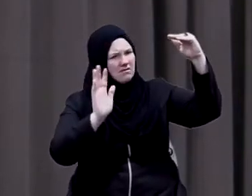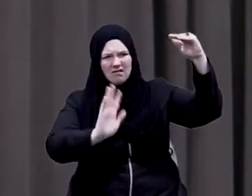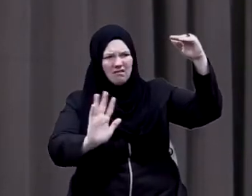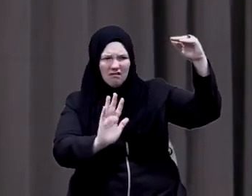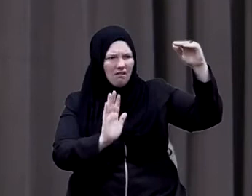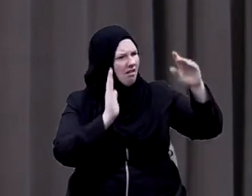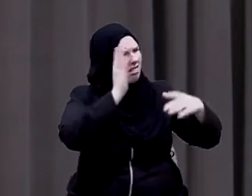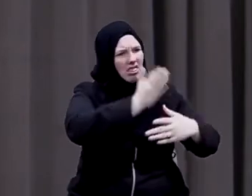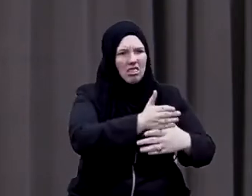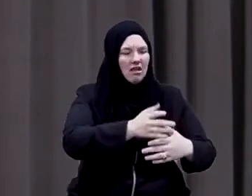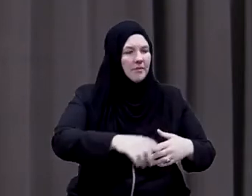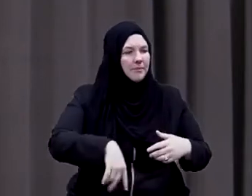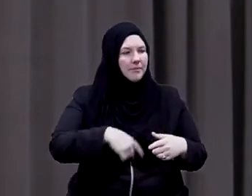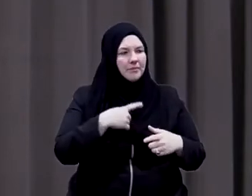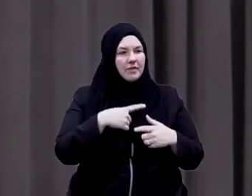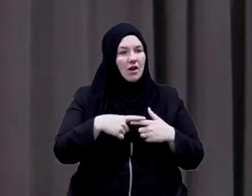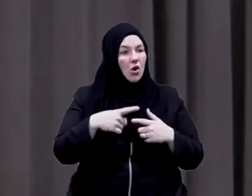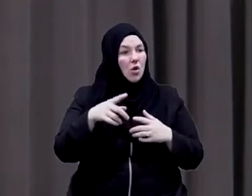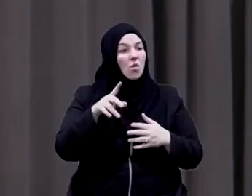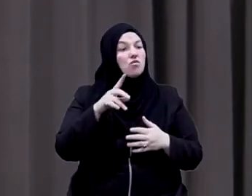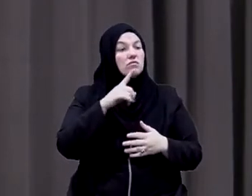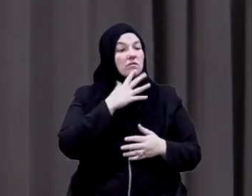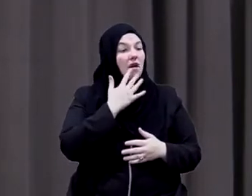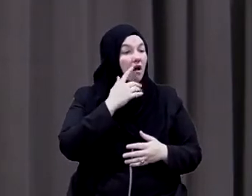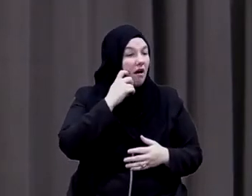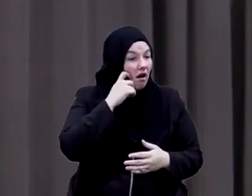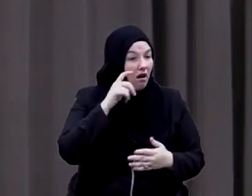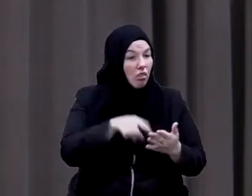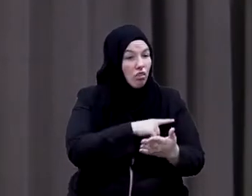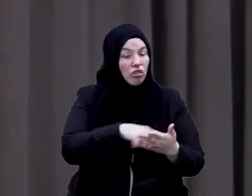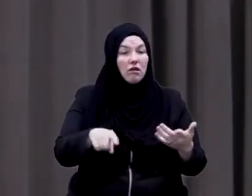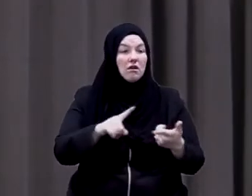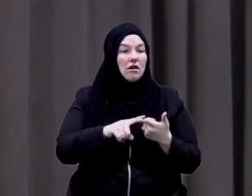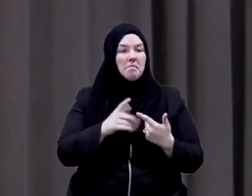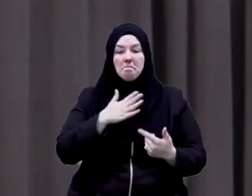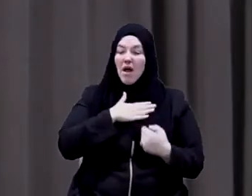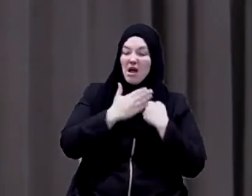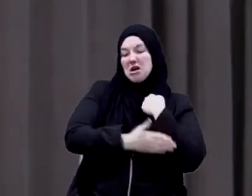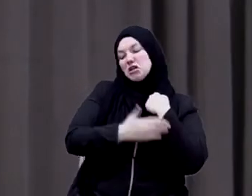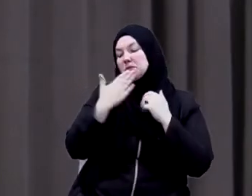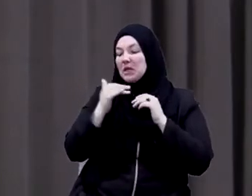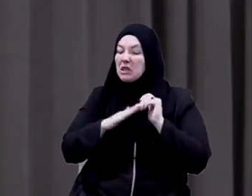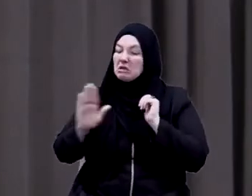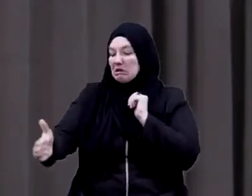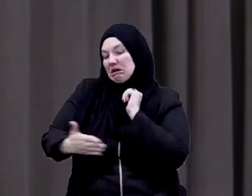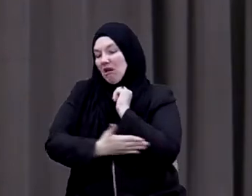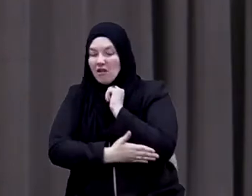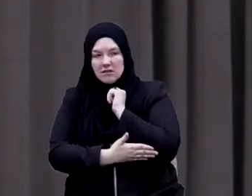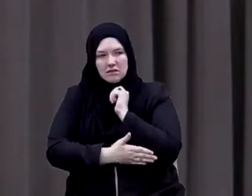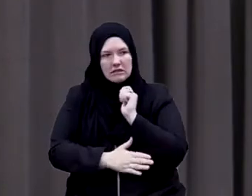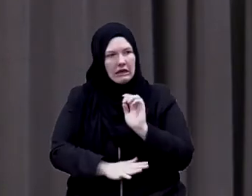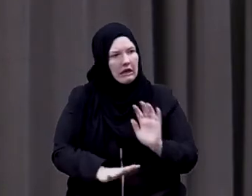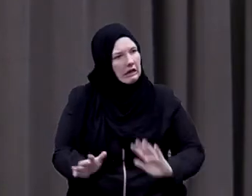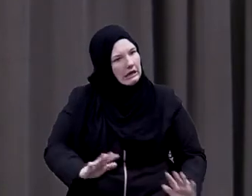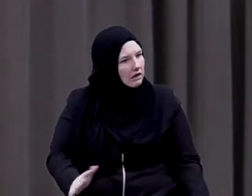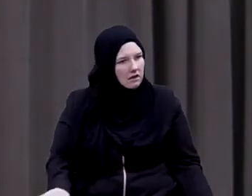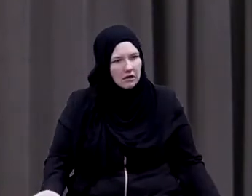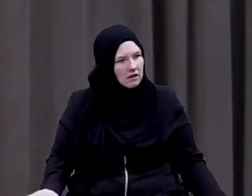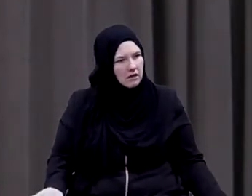up against racism, nationalism, and all the ism that